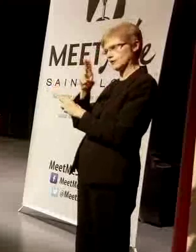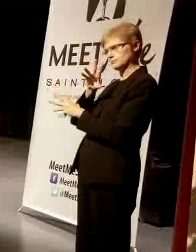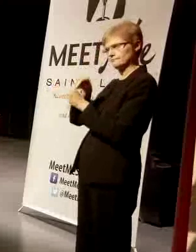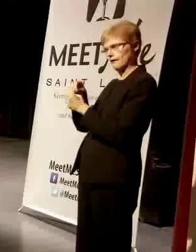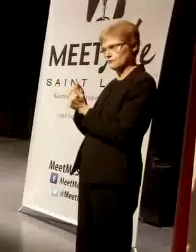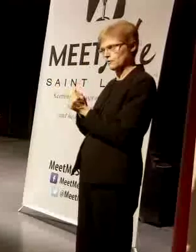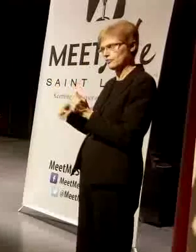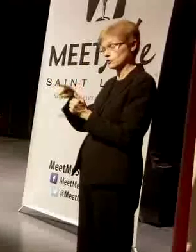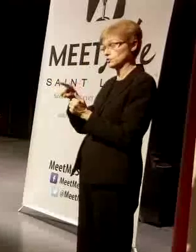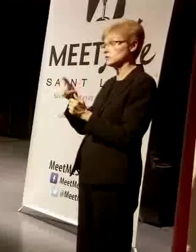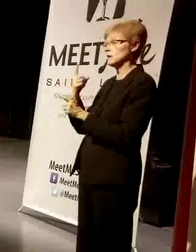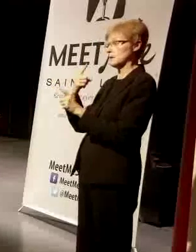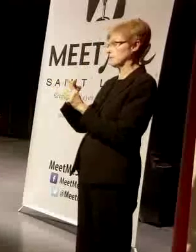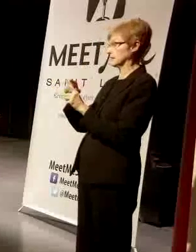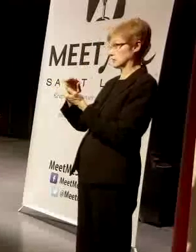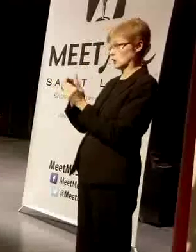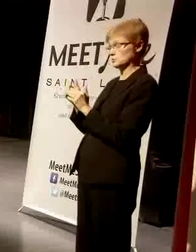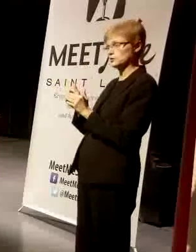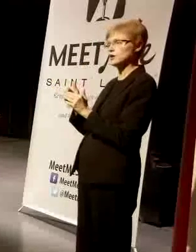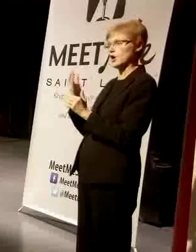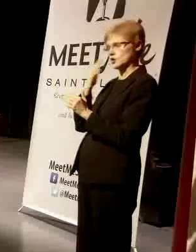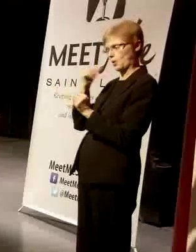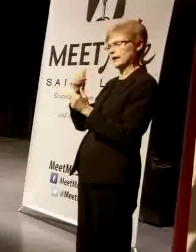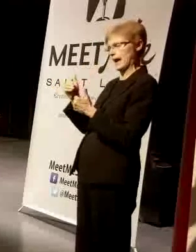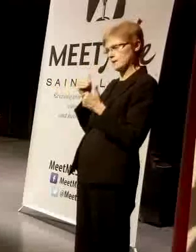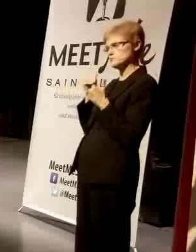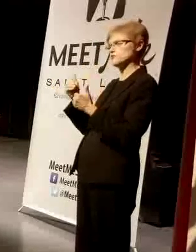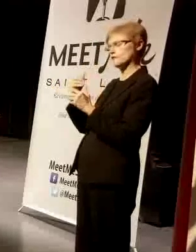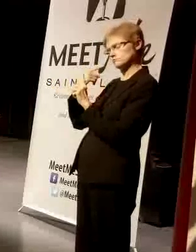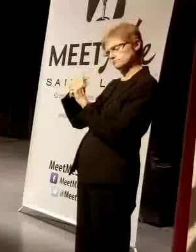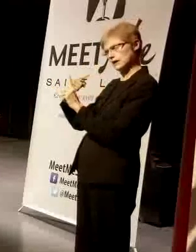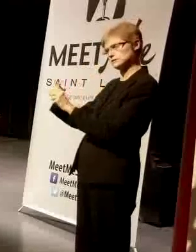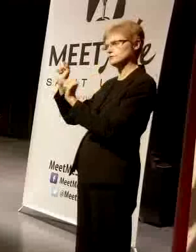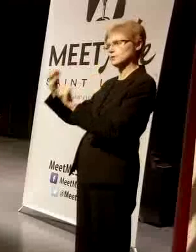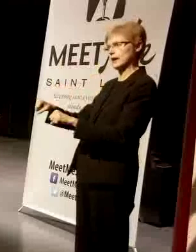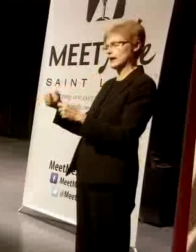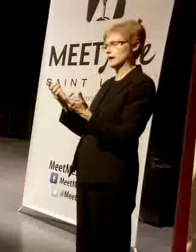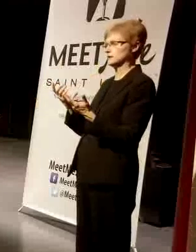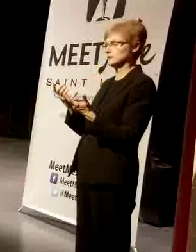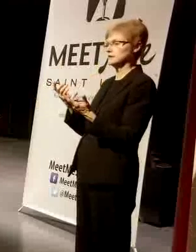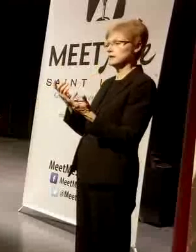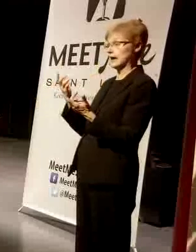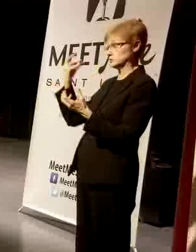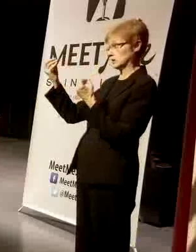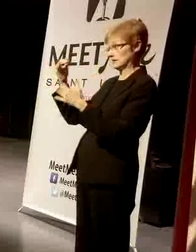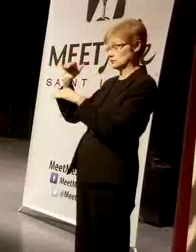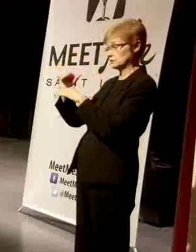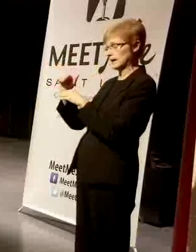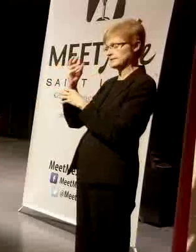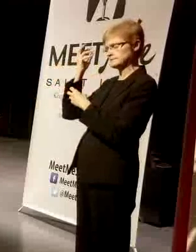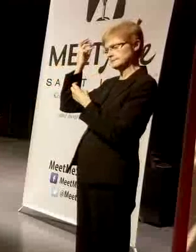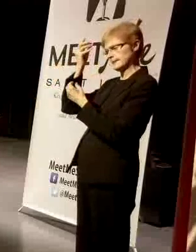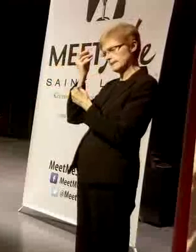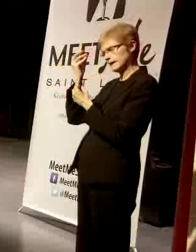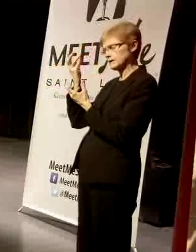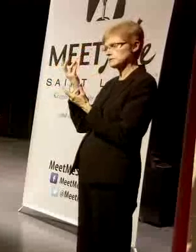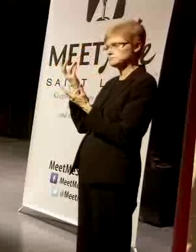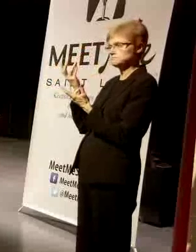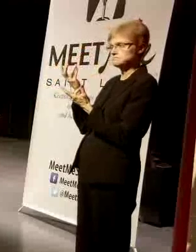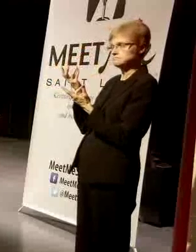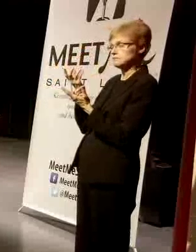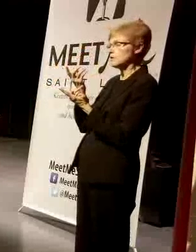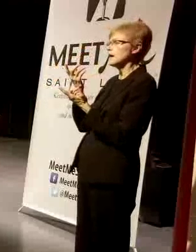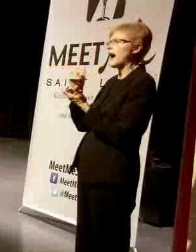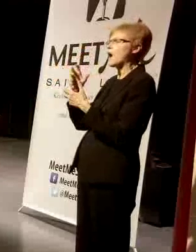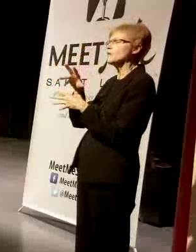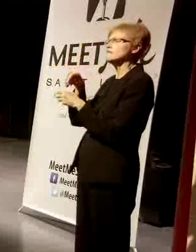be a part of this community knowing that we can just move forward very positively. So think about as you leave, and it could be in policing, it